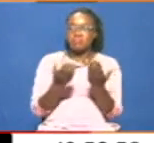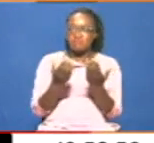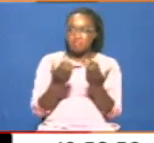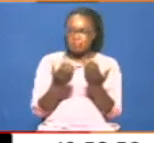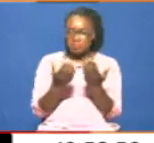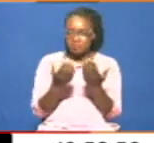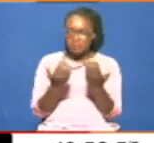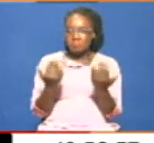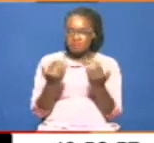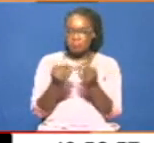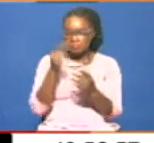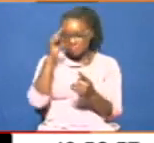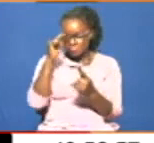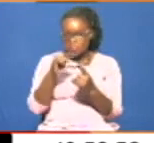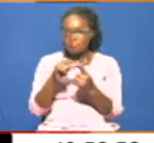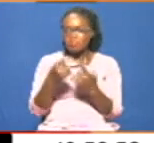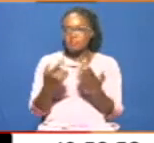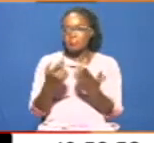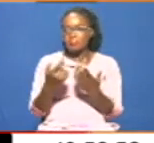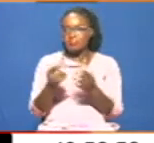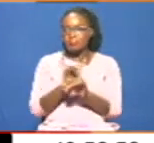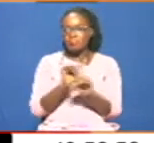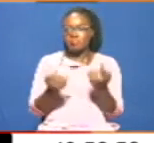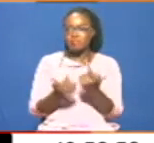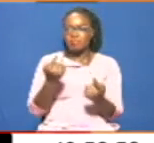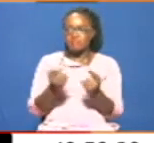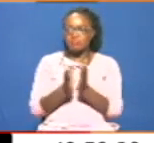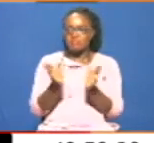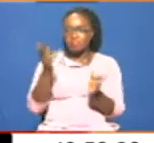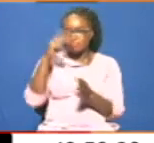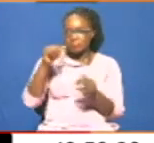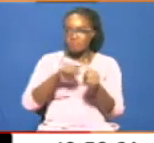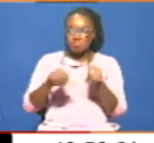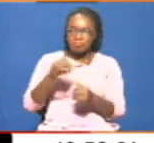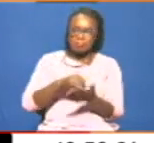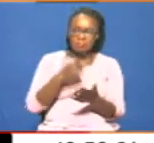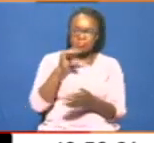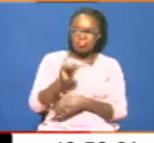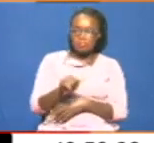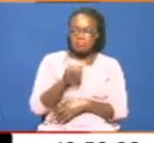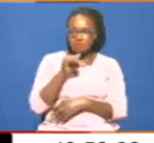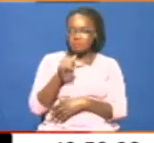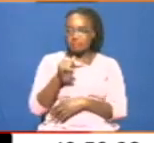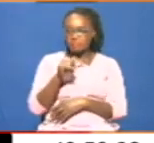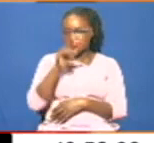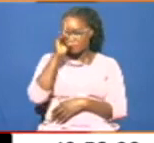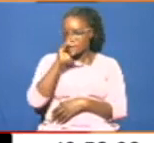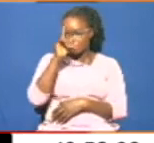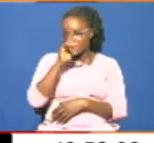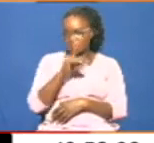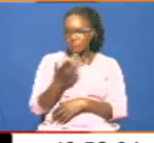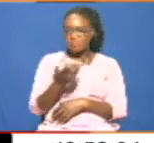cooking and the needs and the policy, the public policy around it, so that it's not very rigid. It is